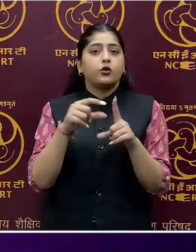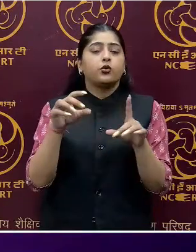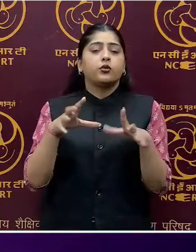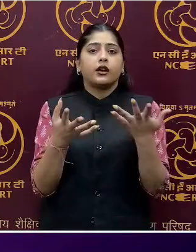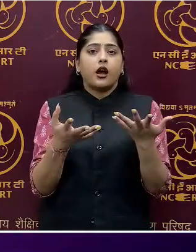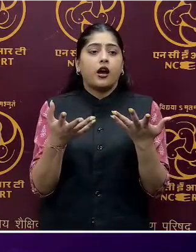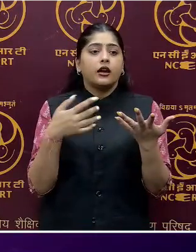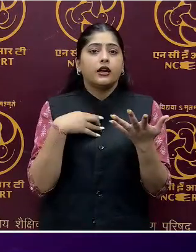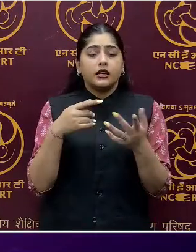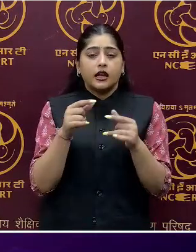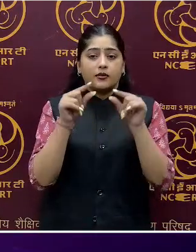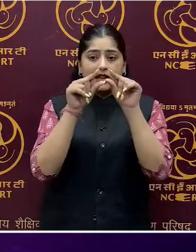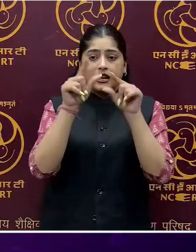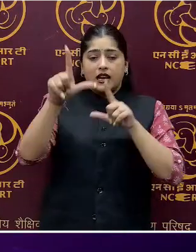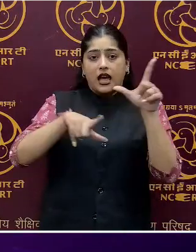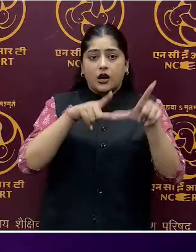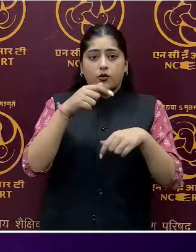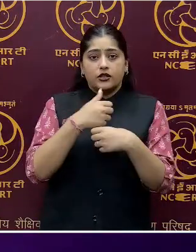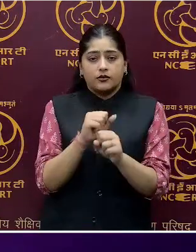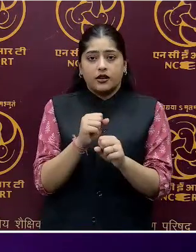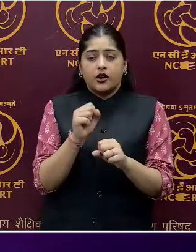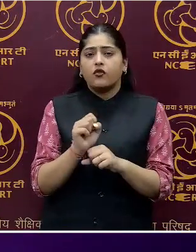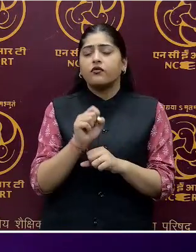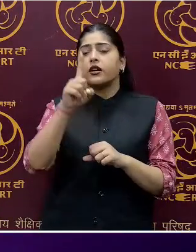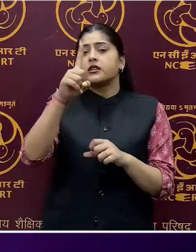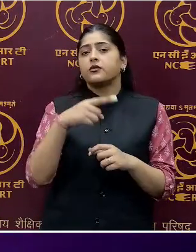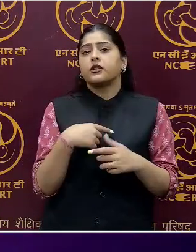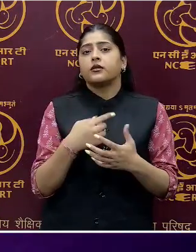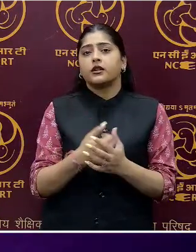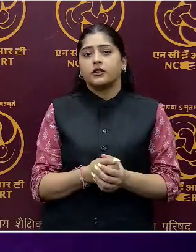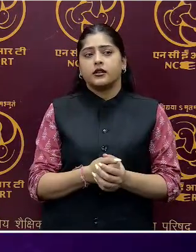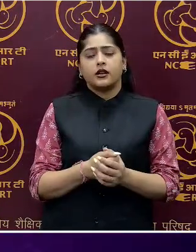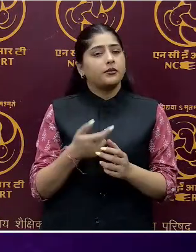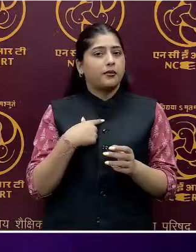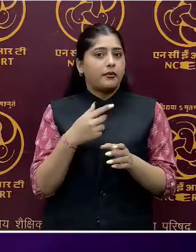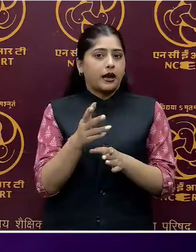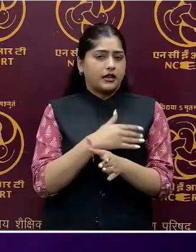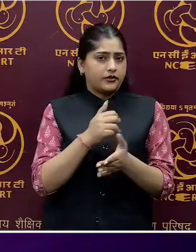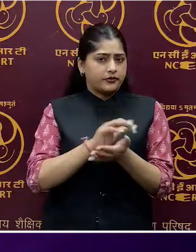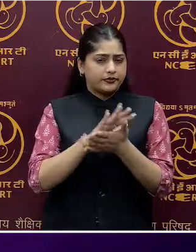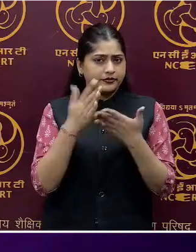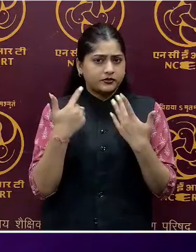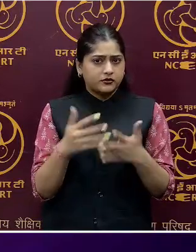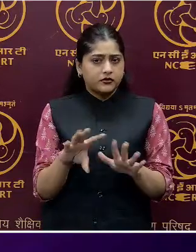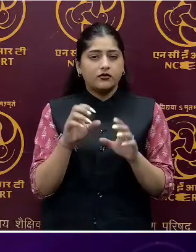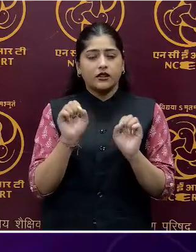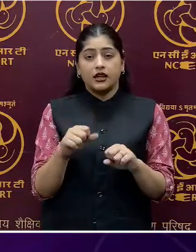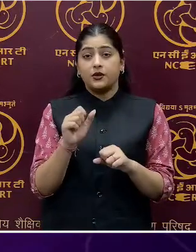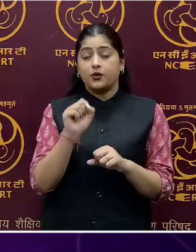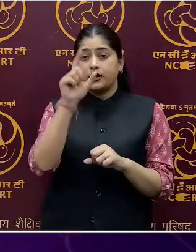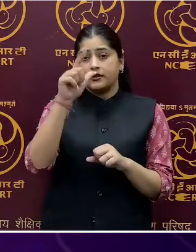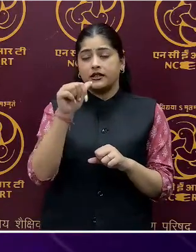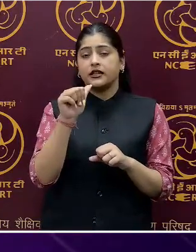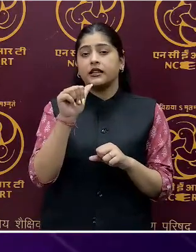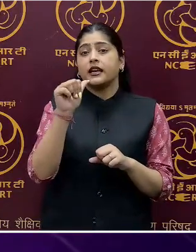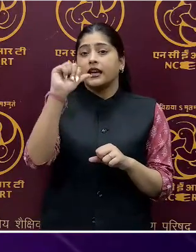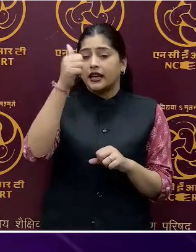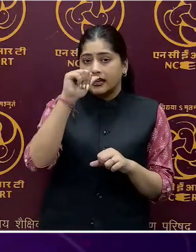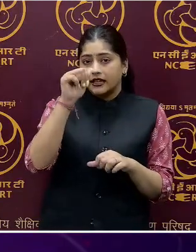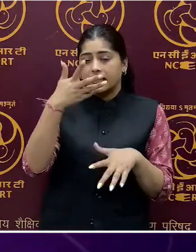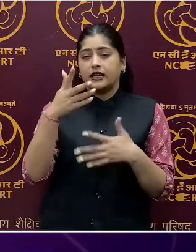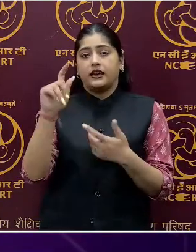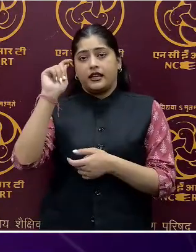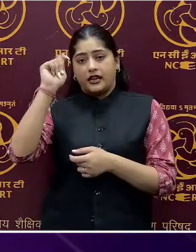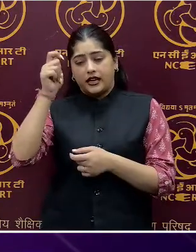And the first one is, of course, I mean, all have been done. Yes, right. The first one is Hindi, and the second one is